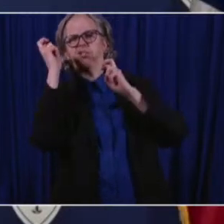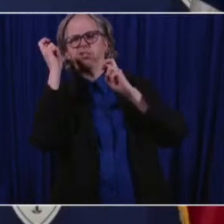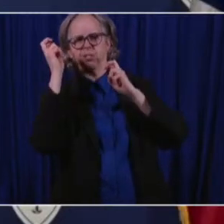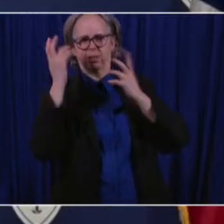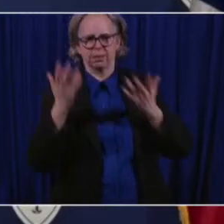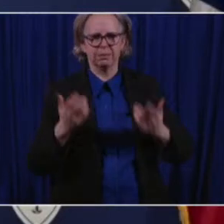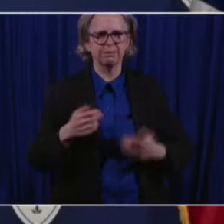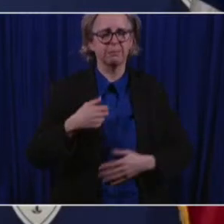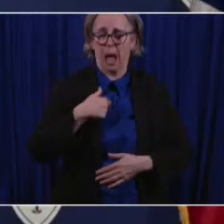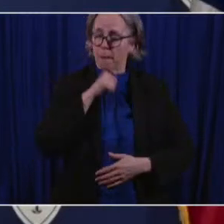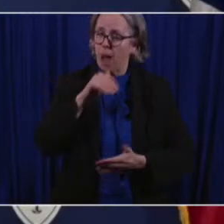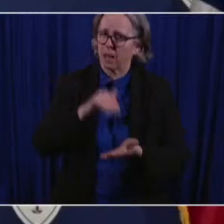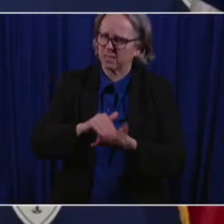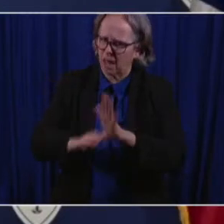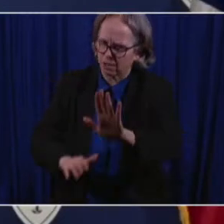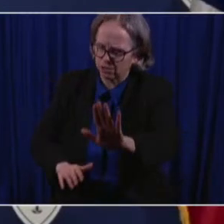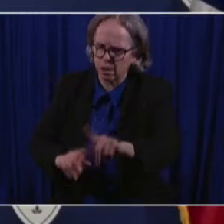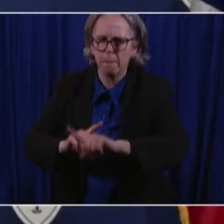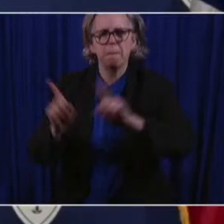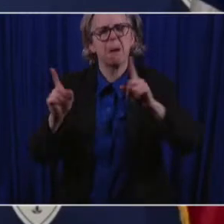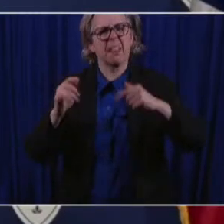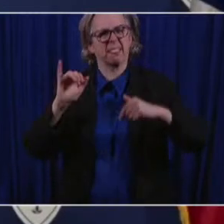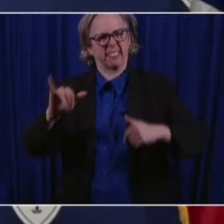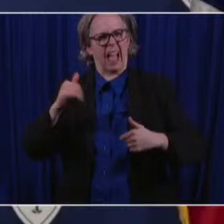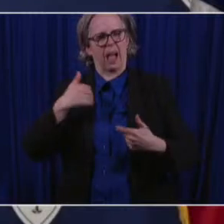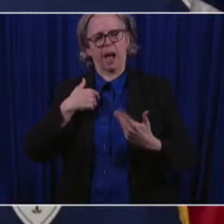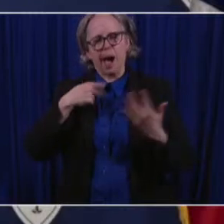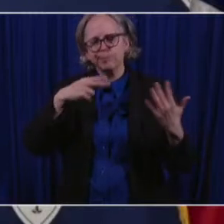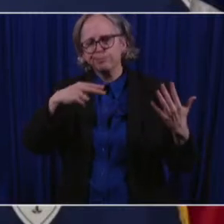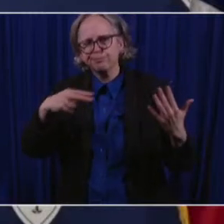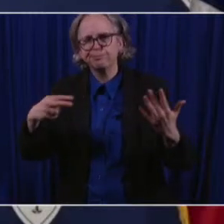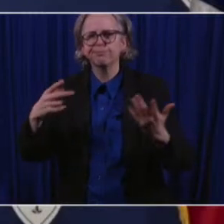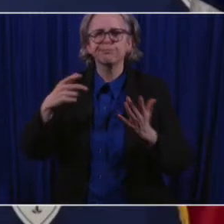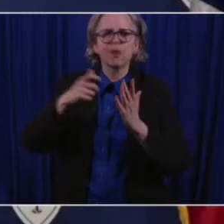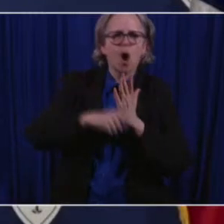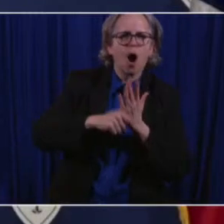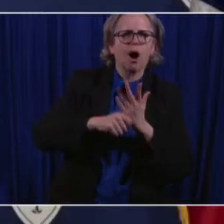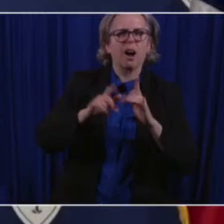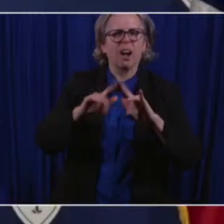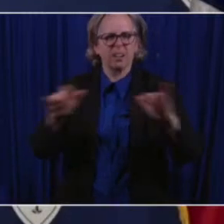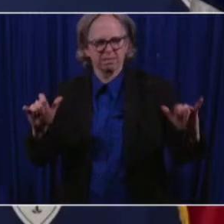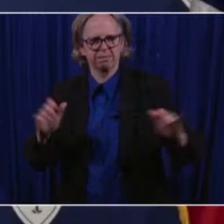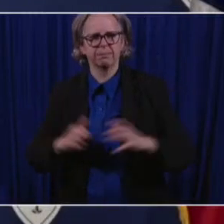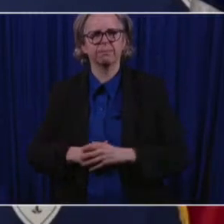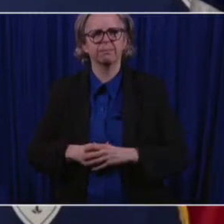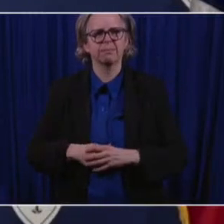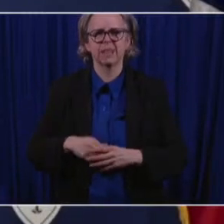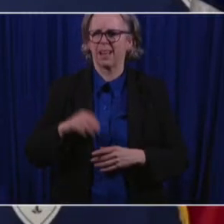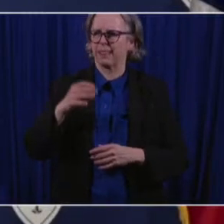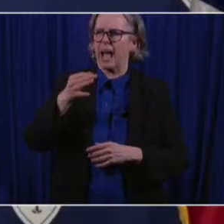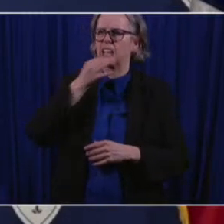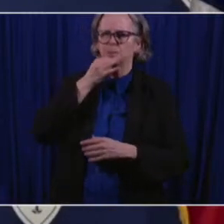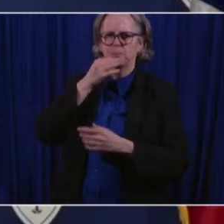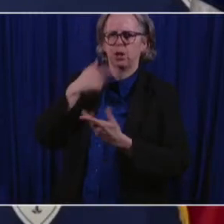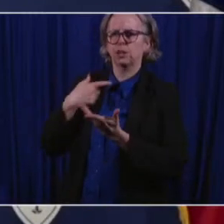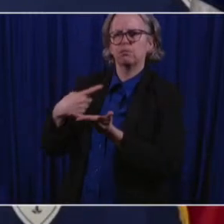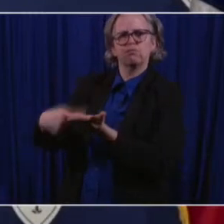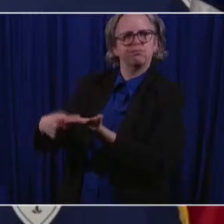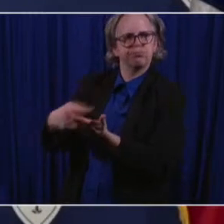you look at some of the articles that have been written, and some of the experts have talked about